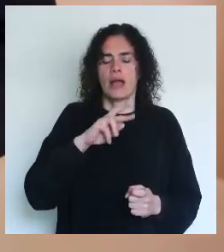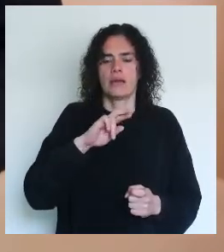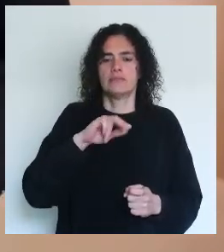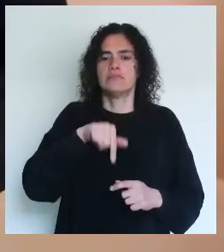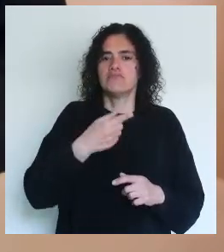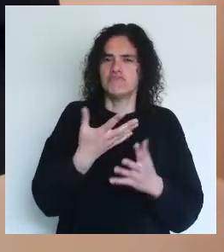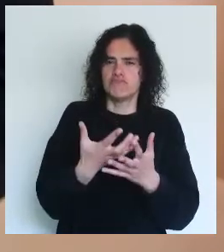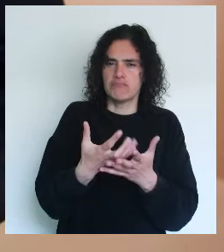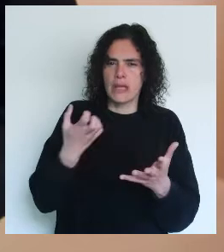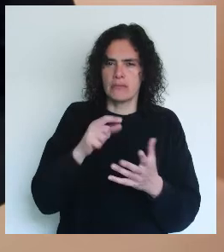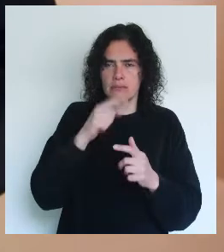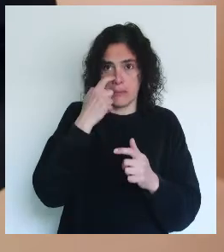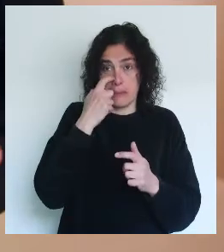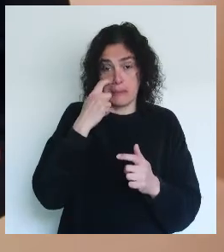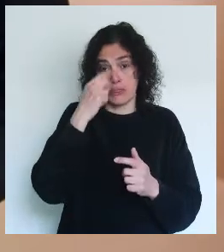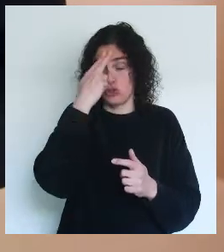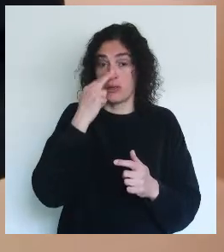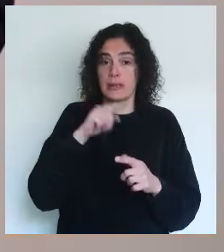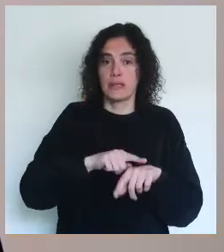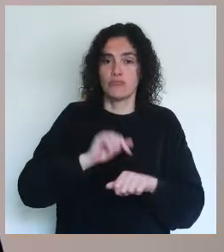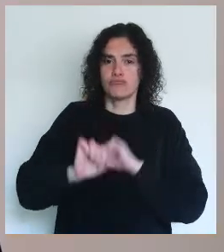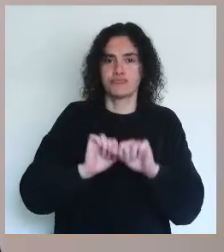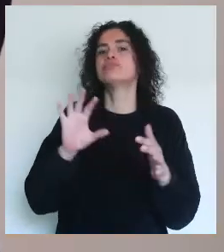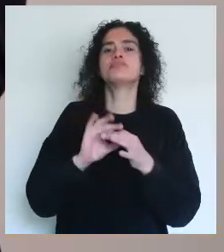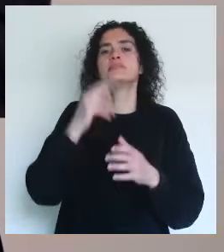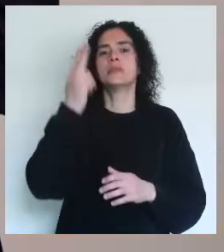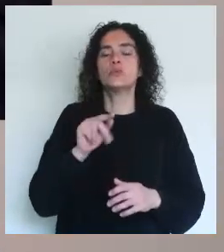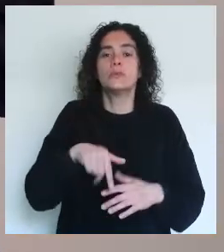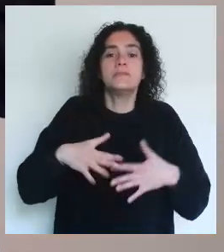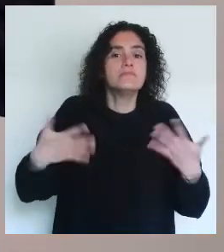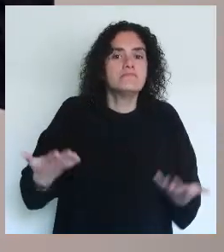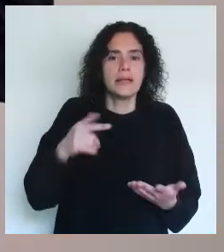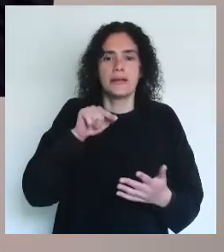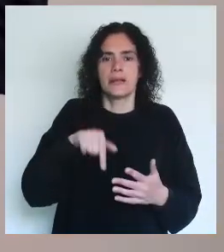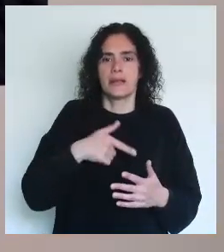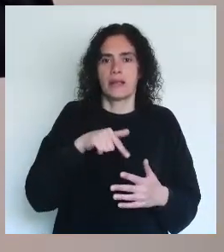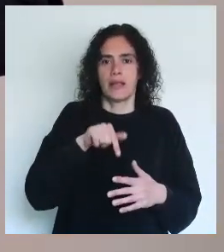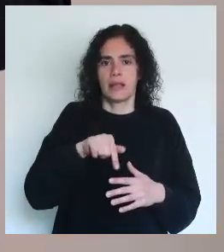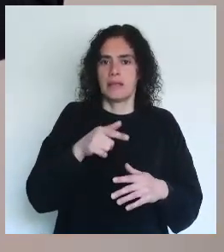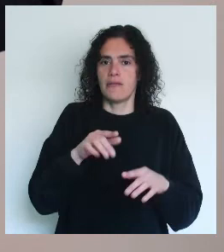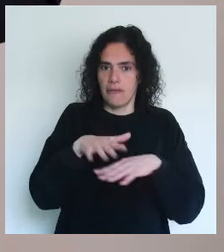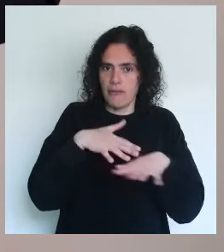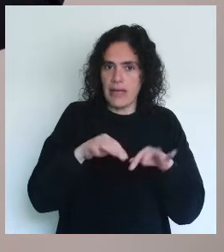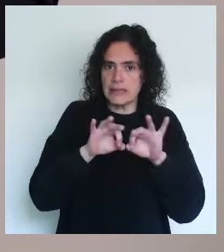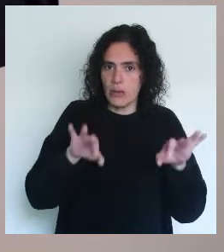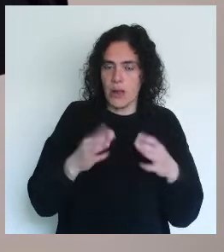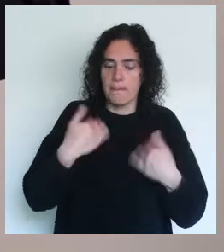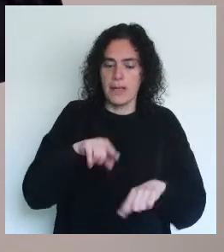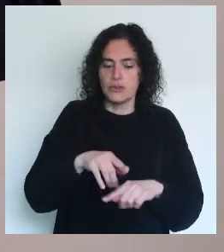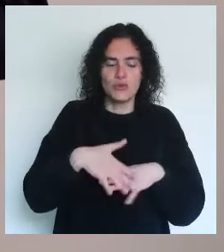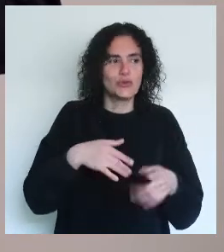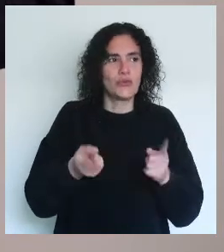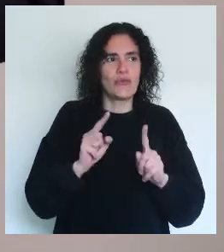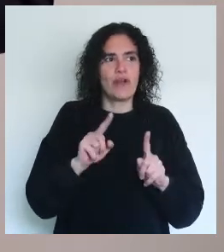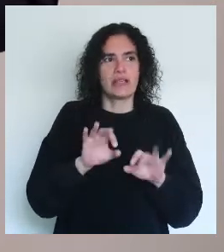Delacroix captured the history of his time through painting. Well, Anne Kawara does the same, but he doesn't